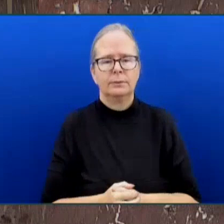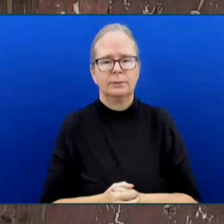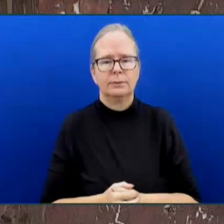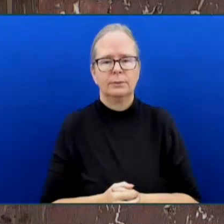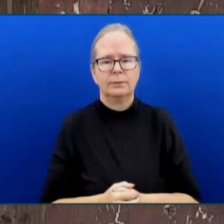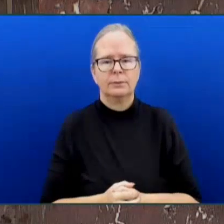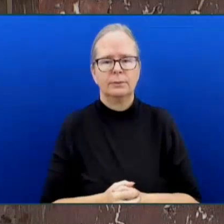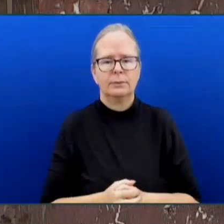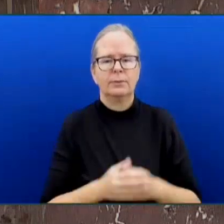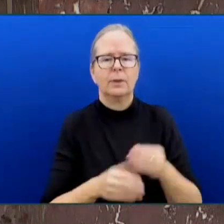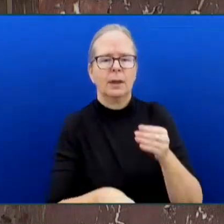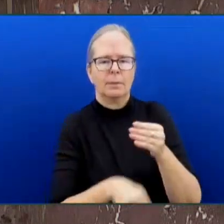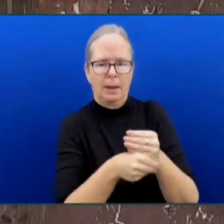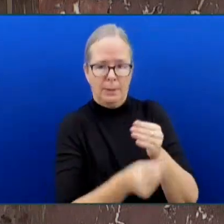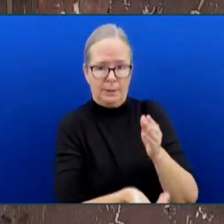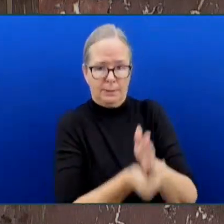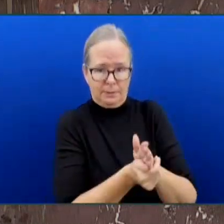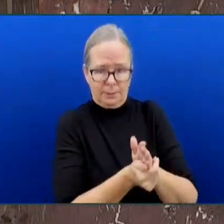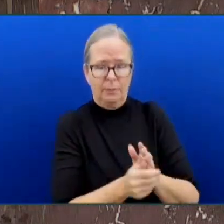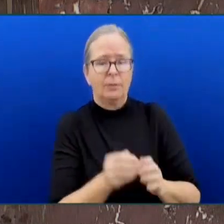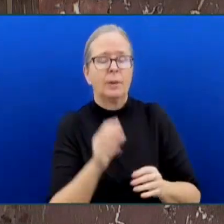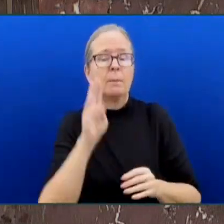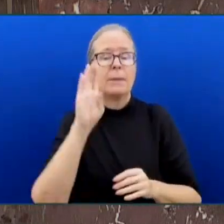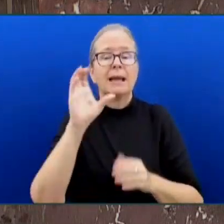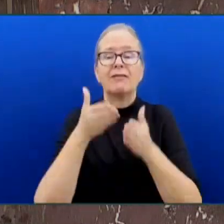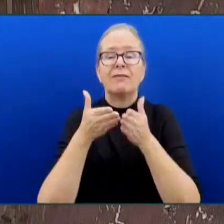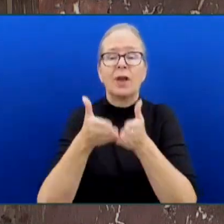politicized BC Ferries by